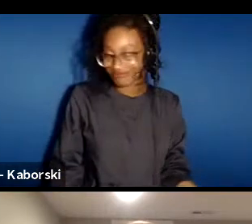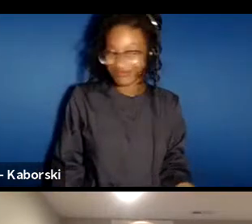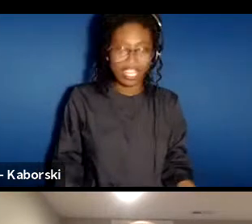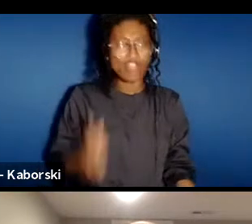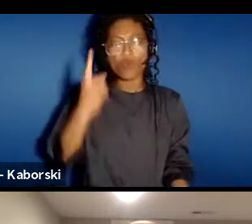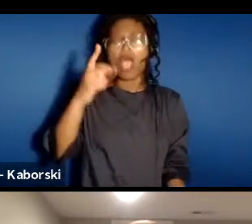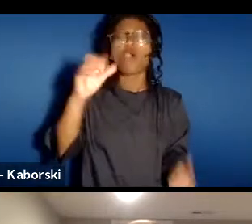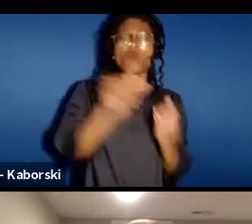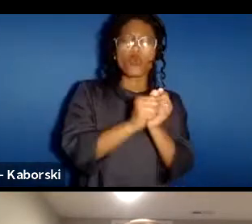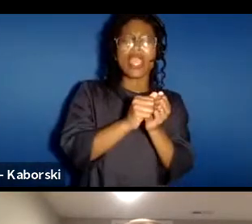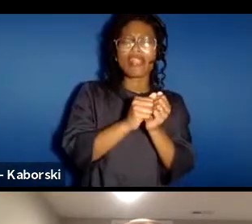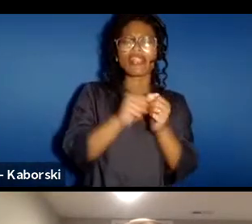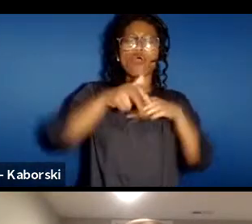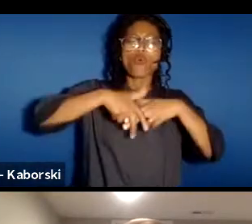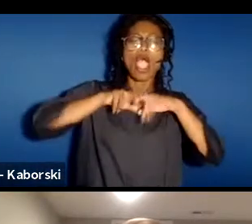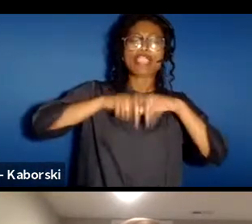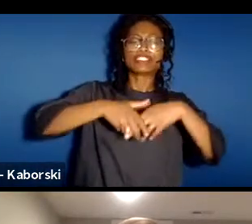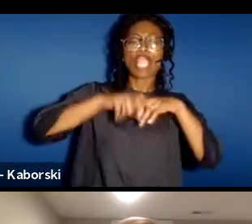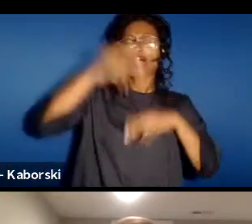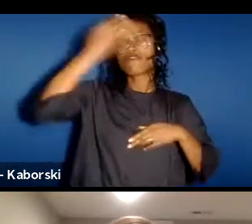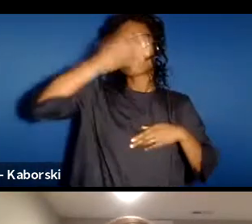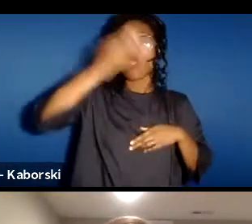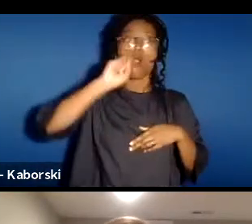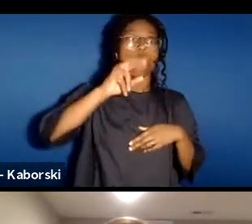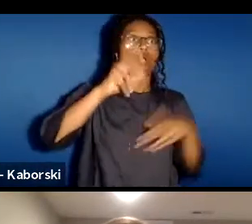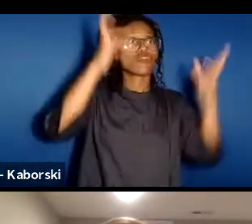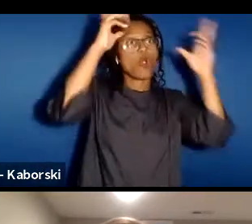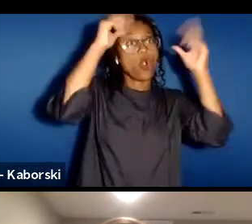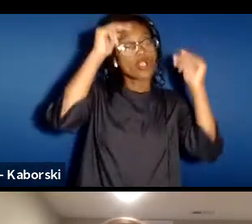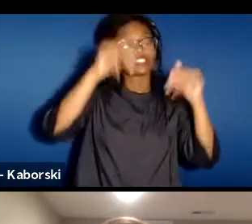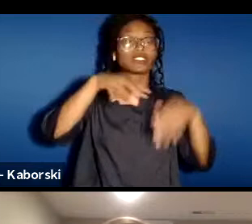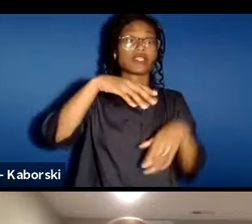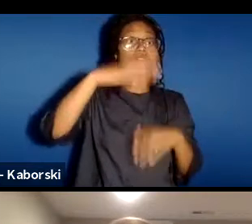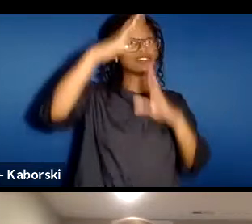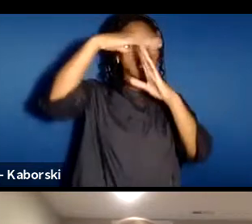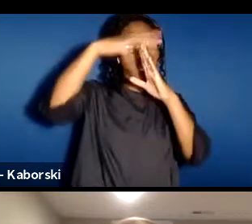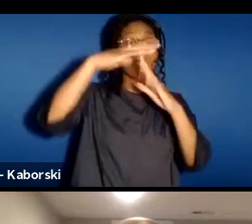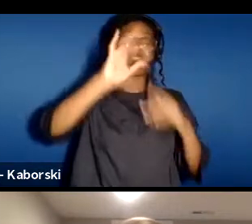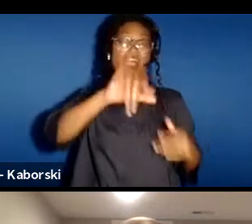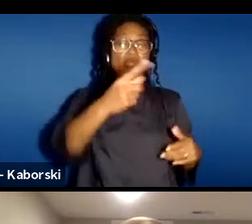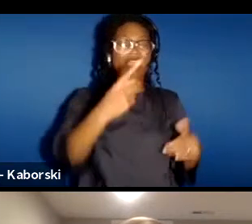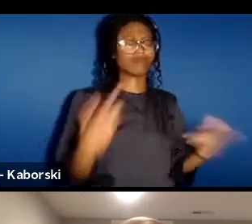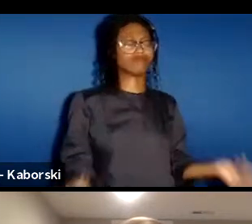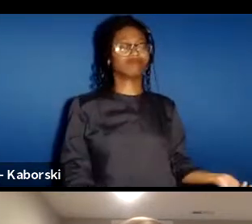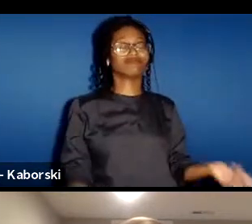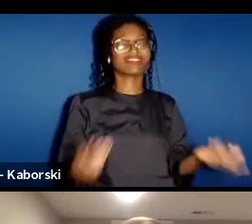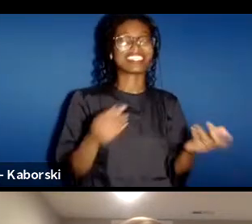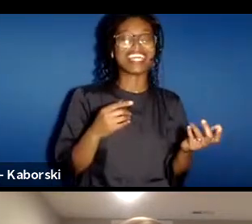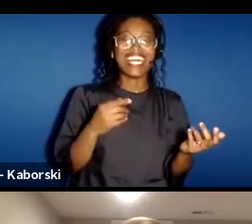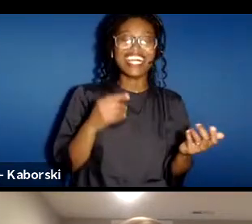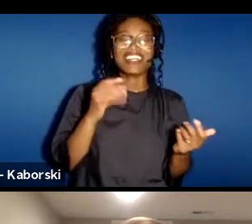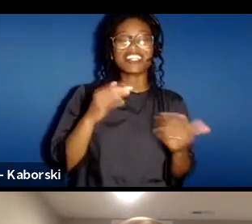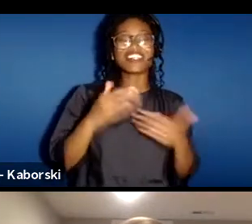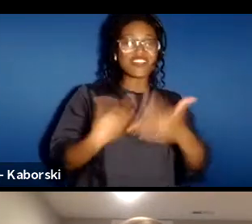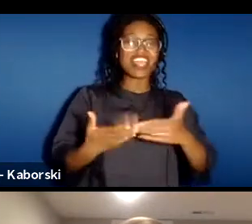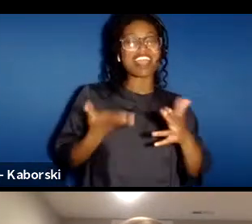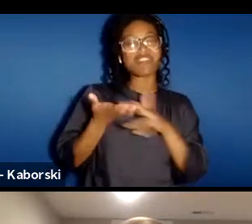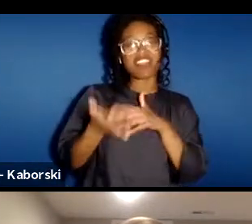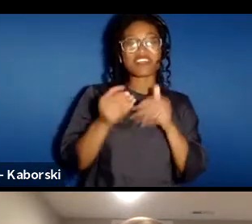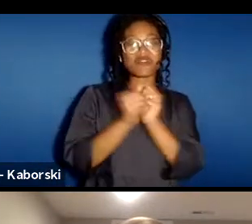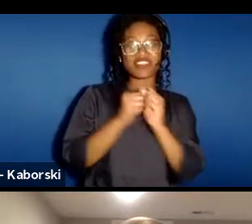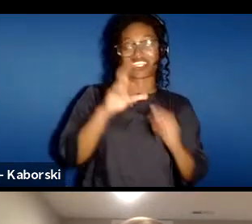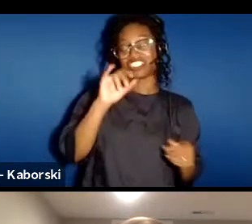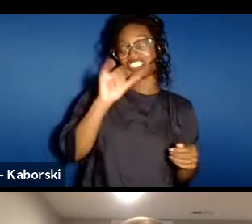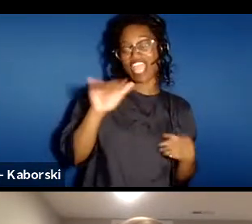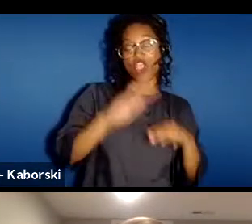the rocking chair on the front or the horse on the top. And, that was something as we were going through that process with Jay on New Riff.